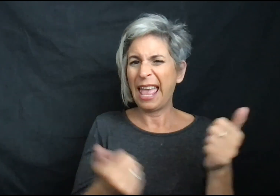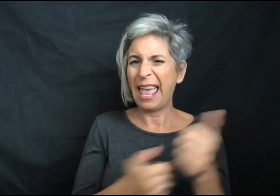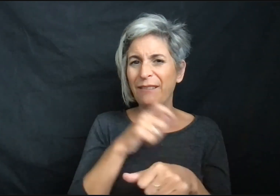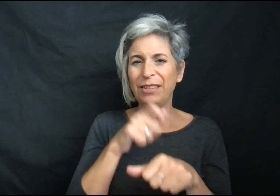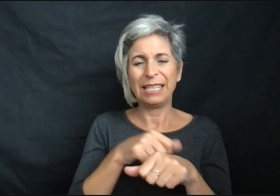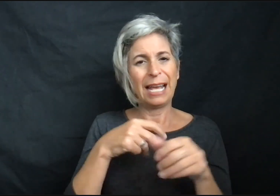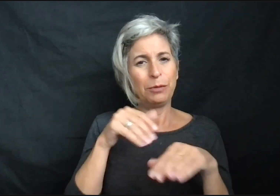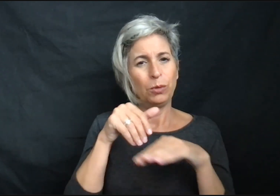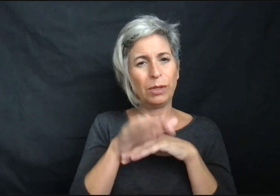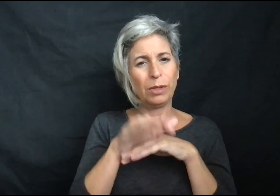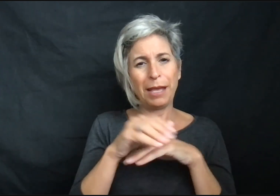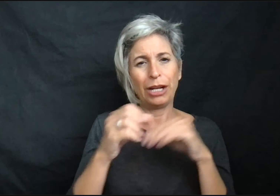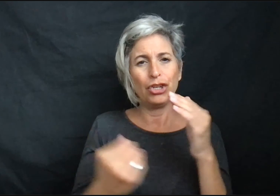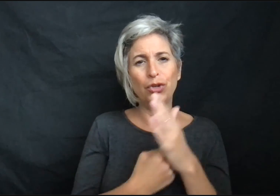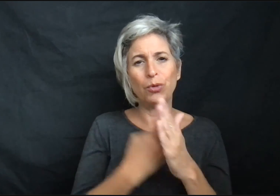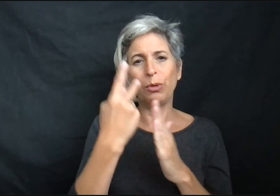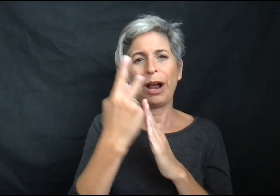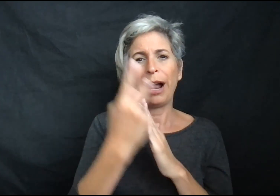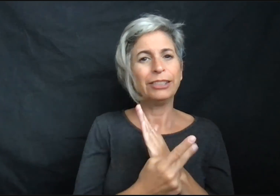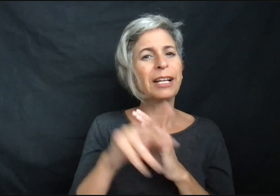submittal.